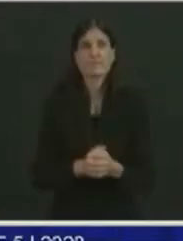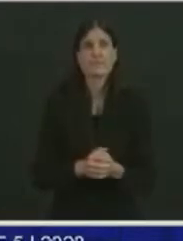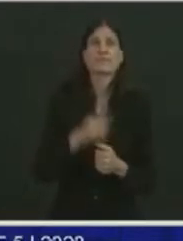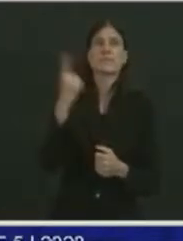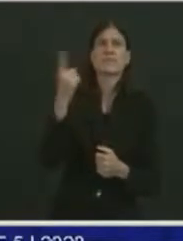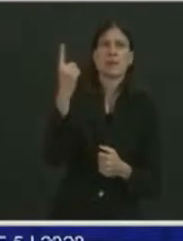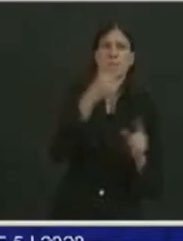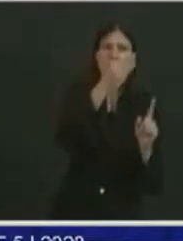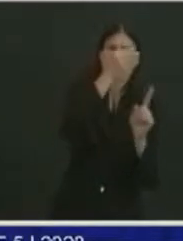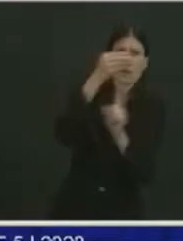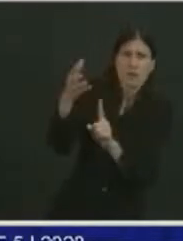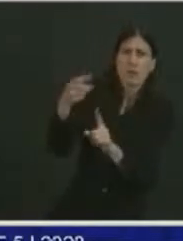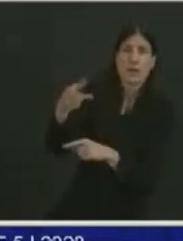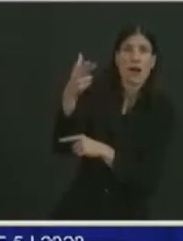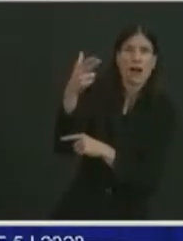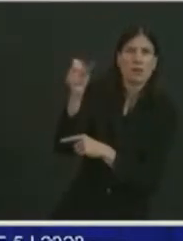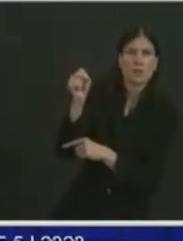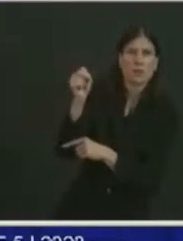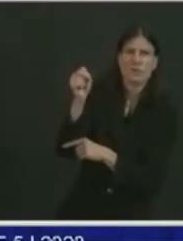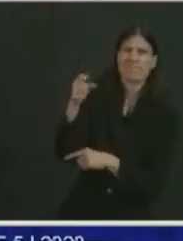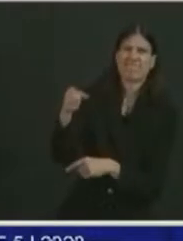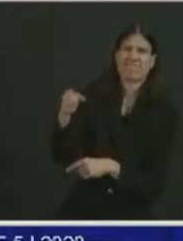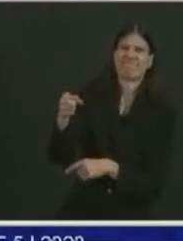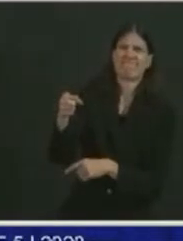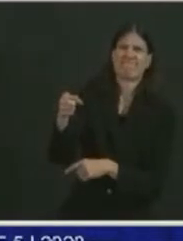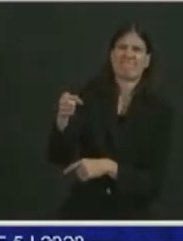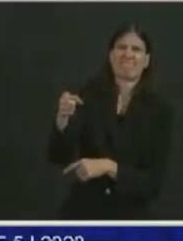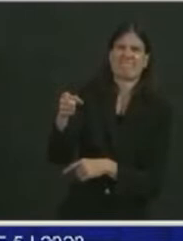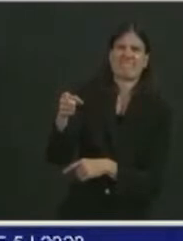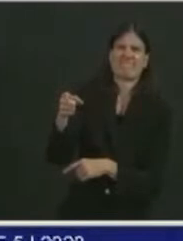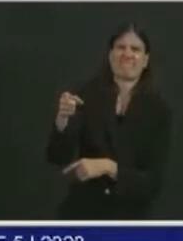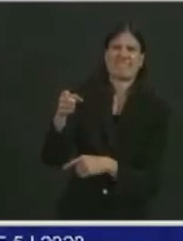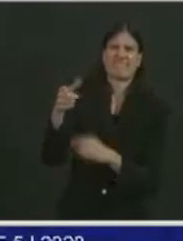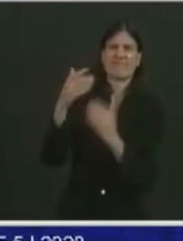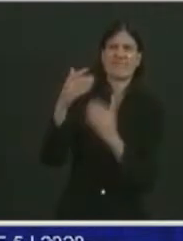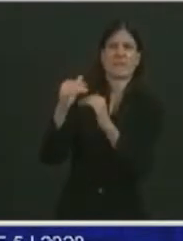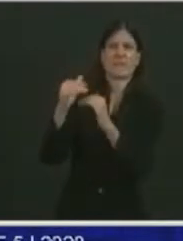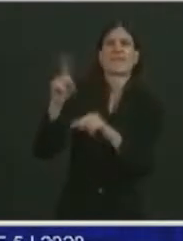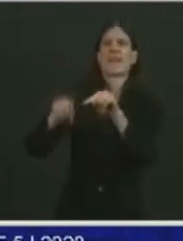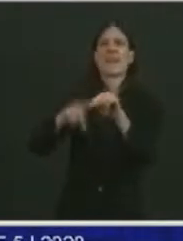was only one that was available for people who could